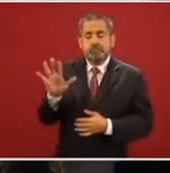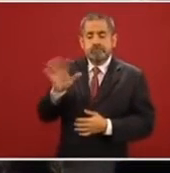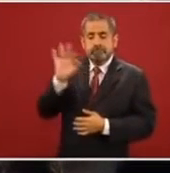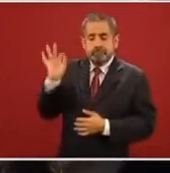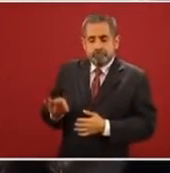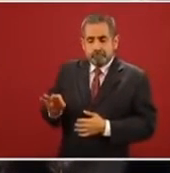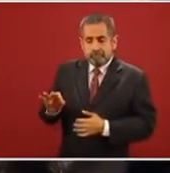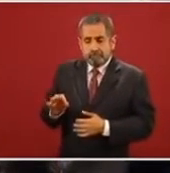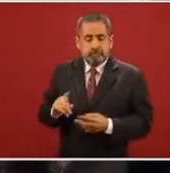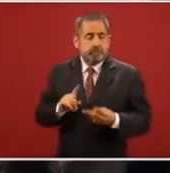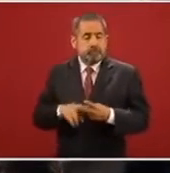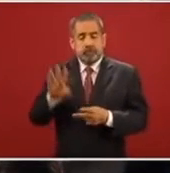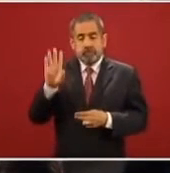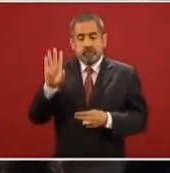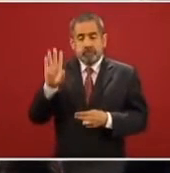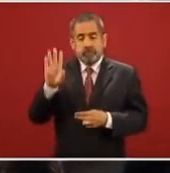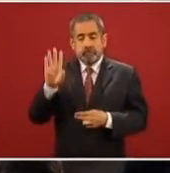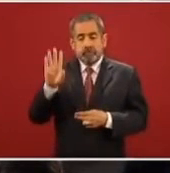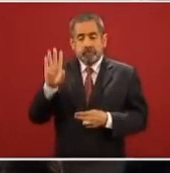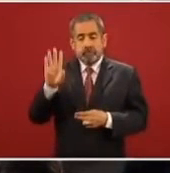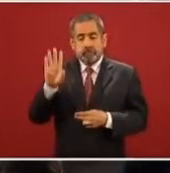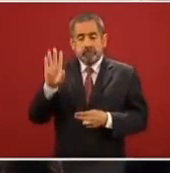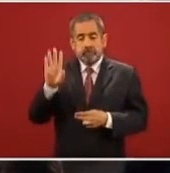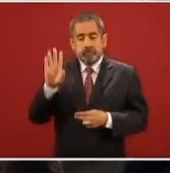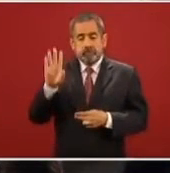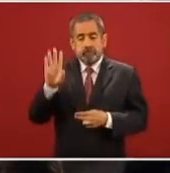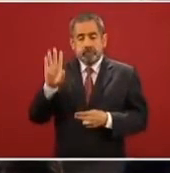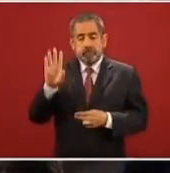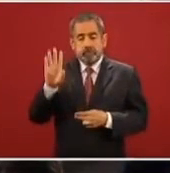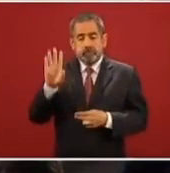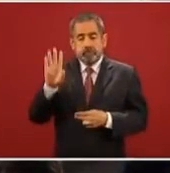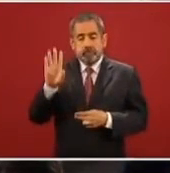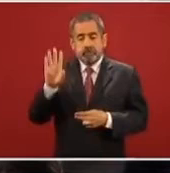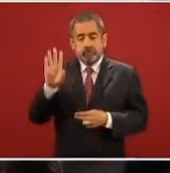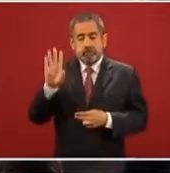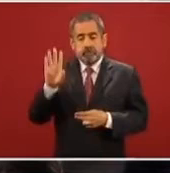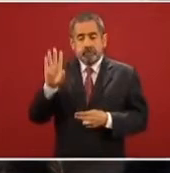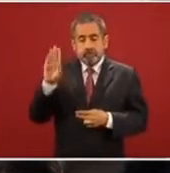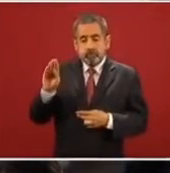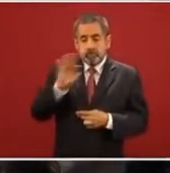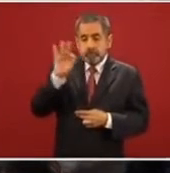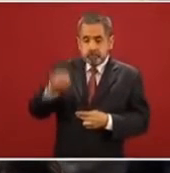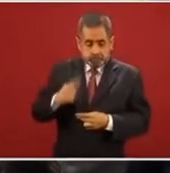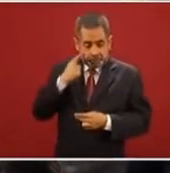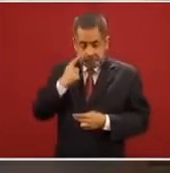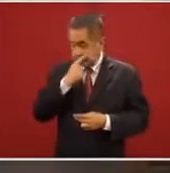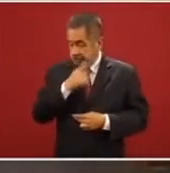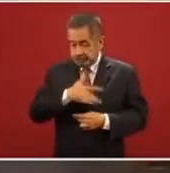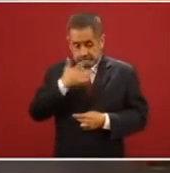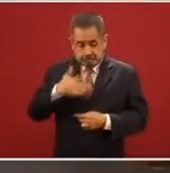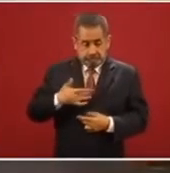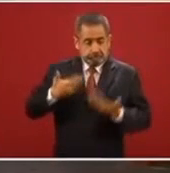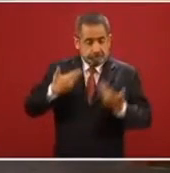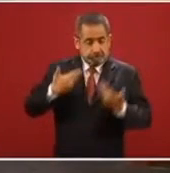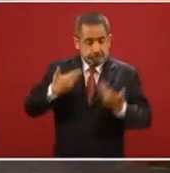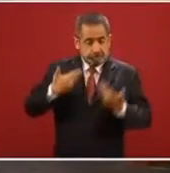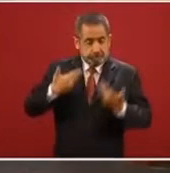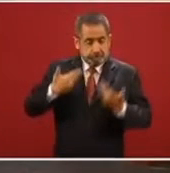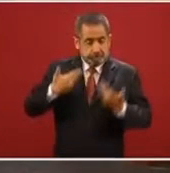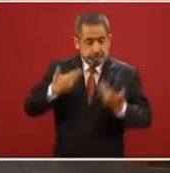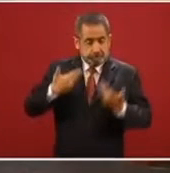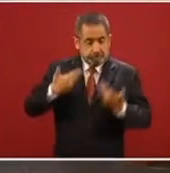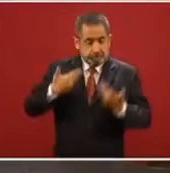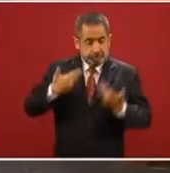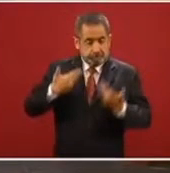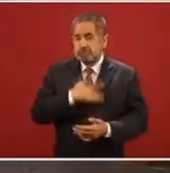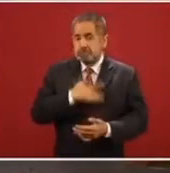son asintomáticos. and 90% are asymptomatic. Y todos ellos, And